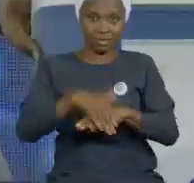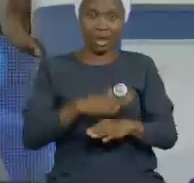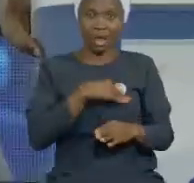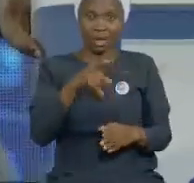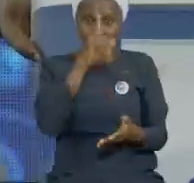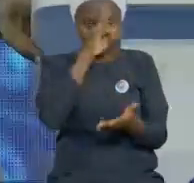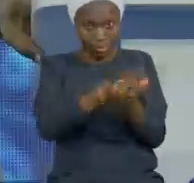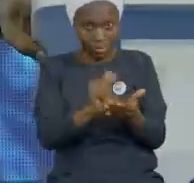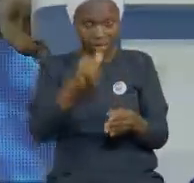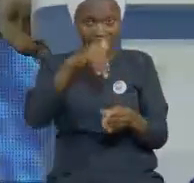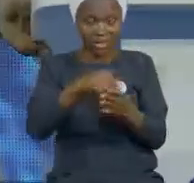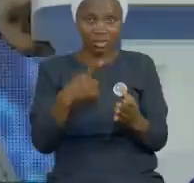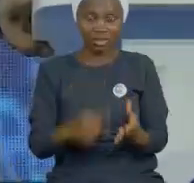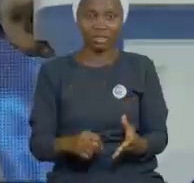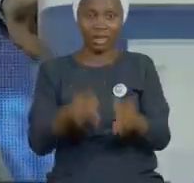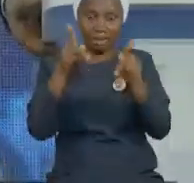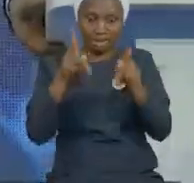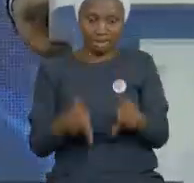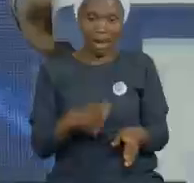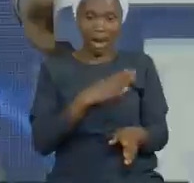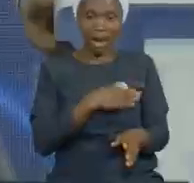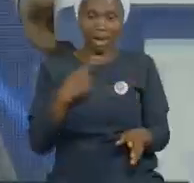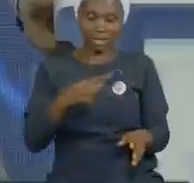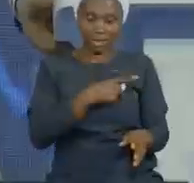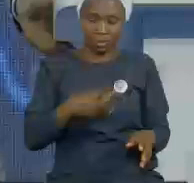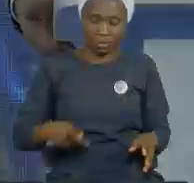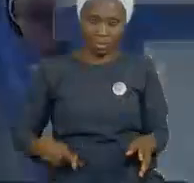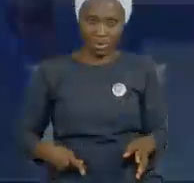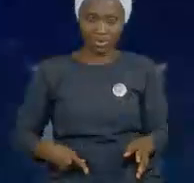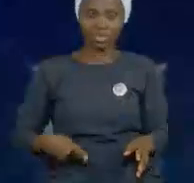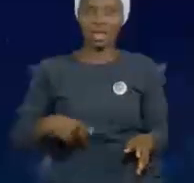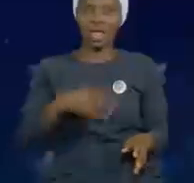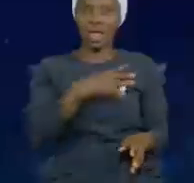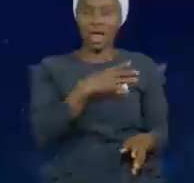the person and the prince and the prize of the King.